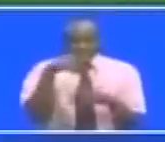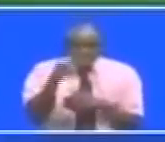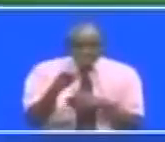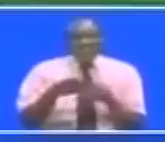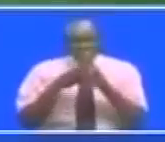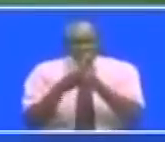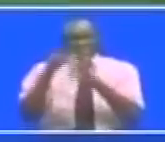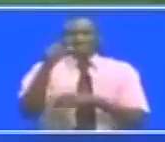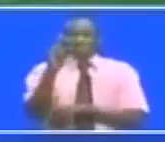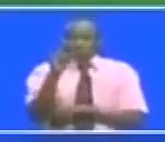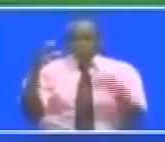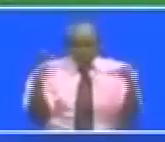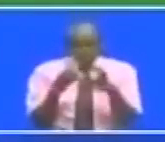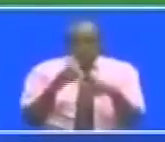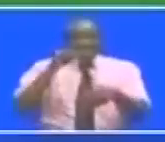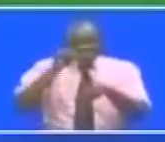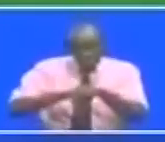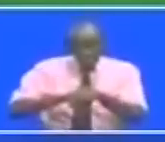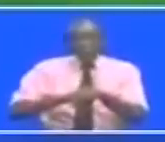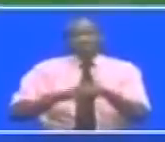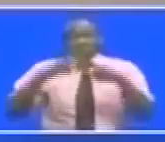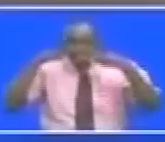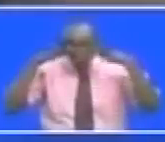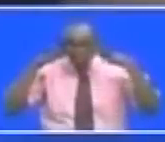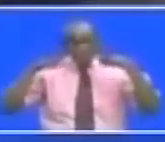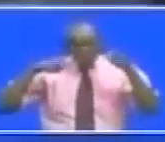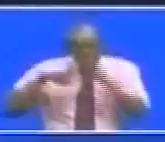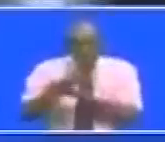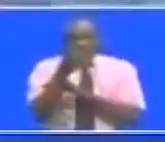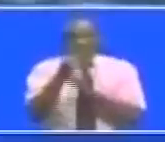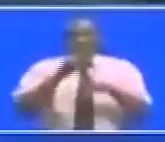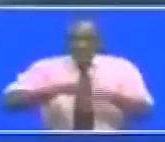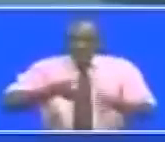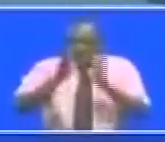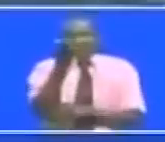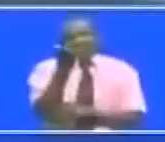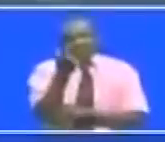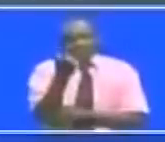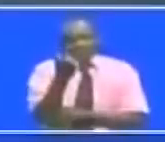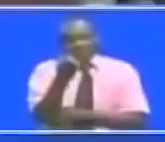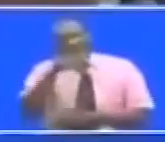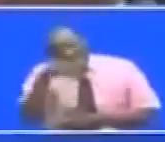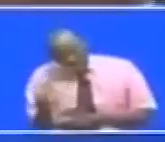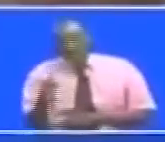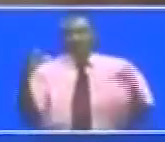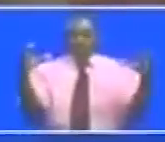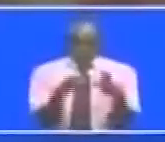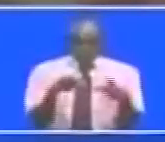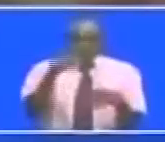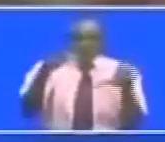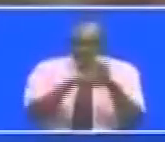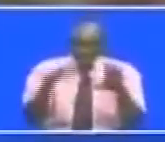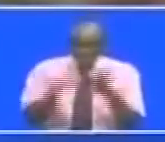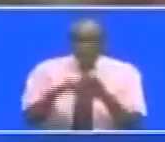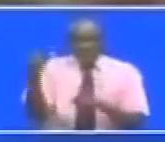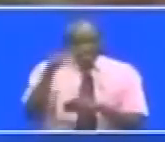leading GSU Recce officers when a cornered terrorist detonated himself through a suicide bomb. Other officers from the squad who